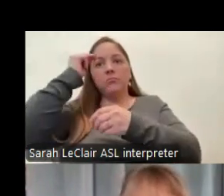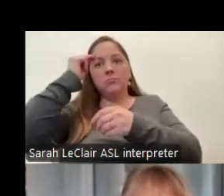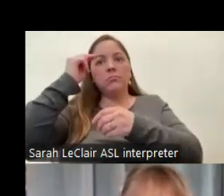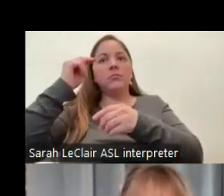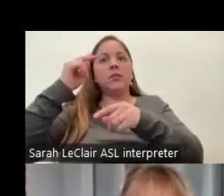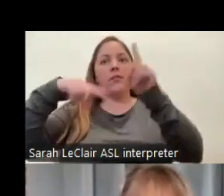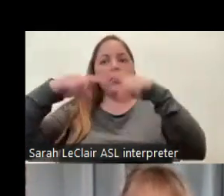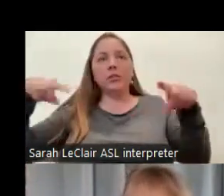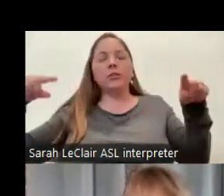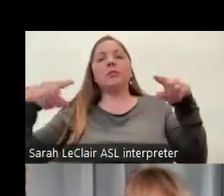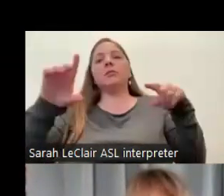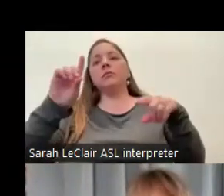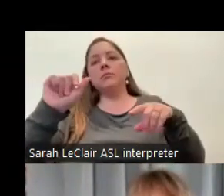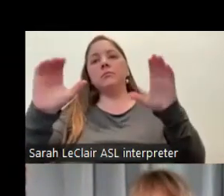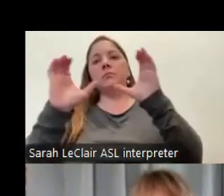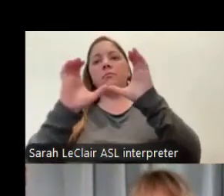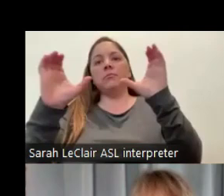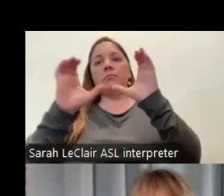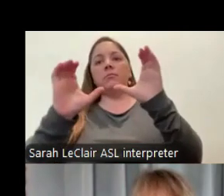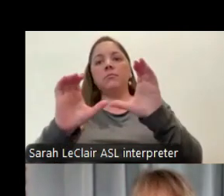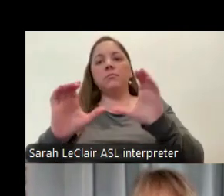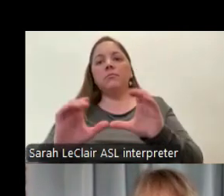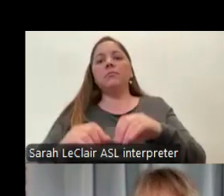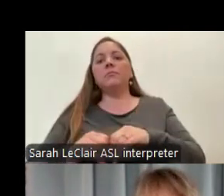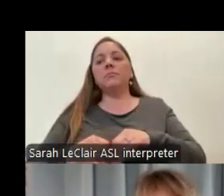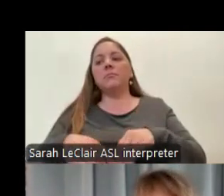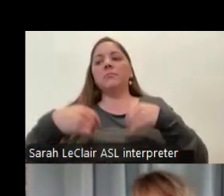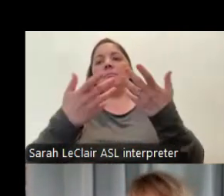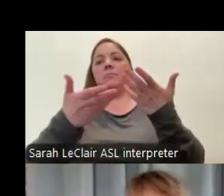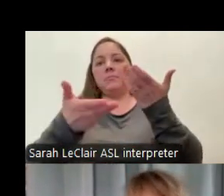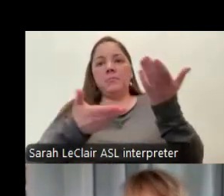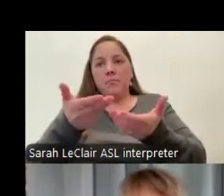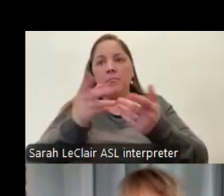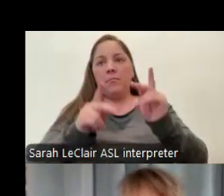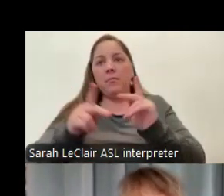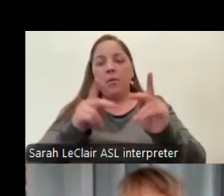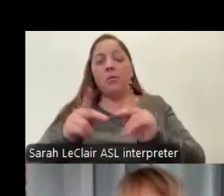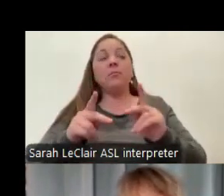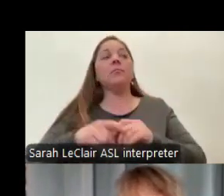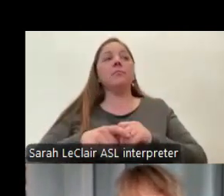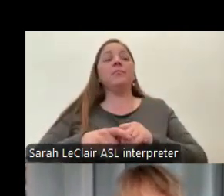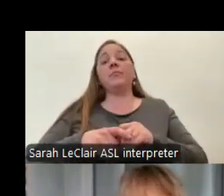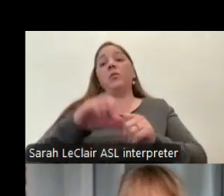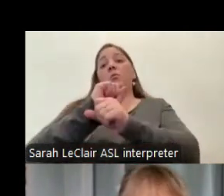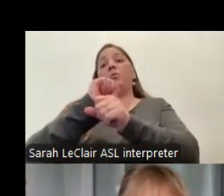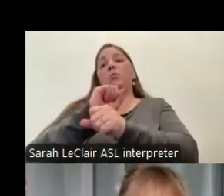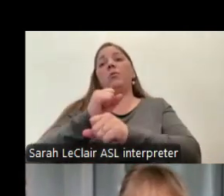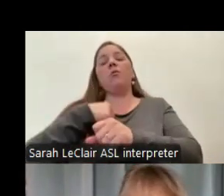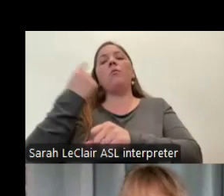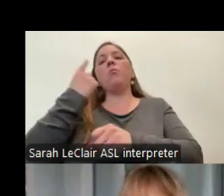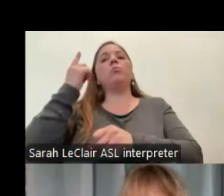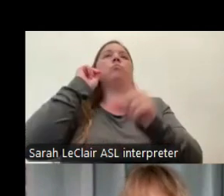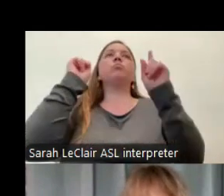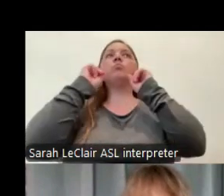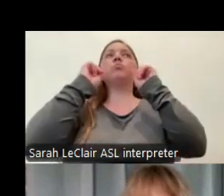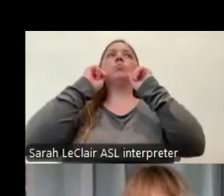neurodiversity, disability certification, and get them hiring people. Because the biggest thing I always hear from people